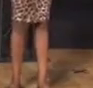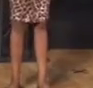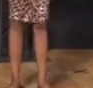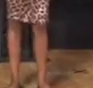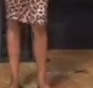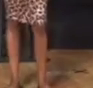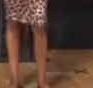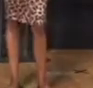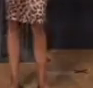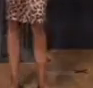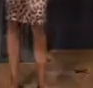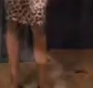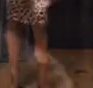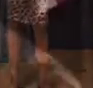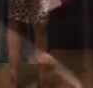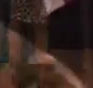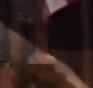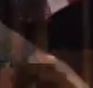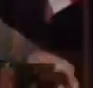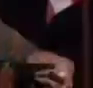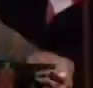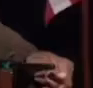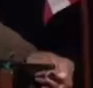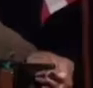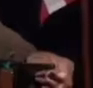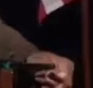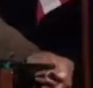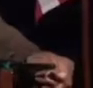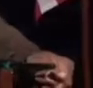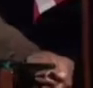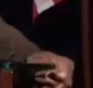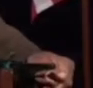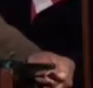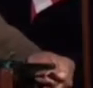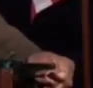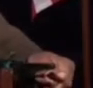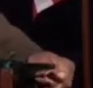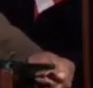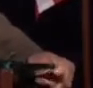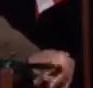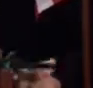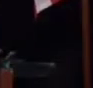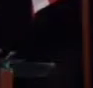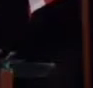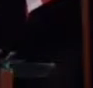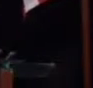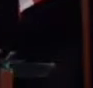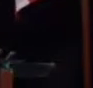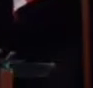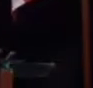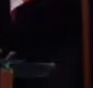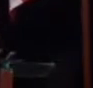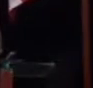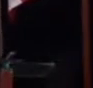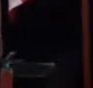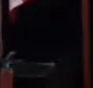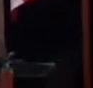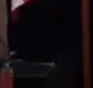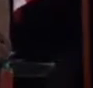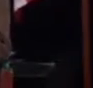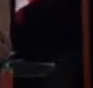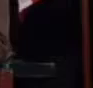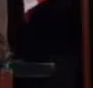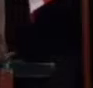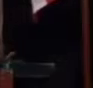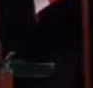is running after. That's why you're not dead. That's why the accident that the devil planned didn't take your